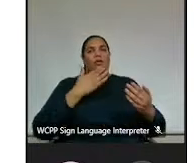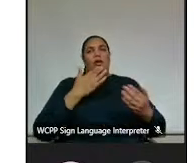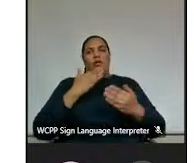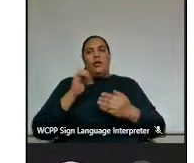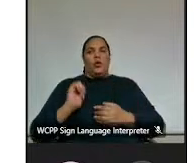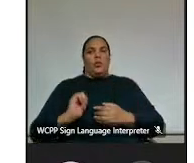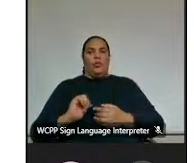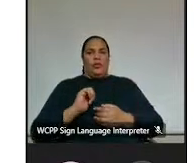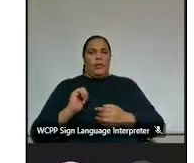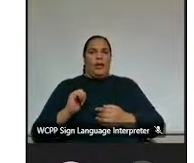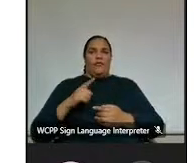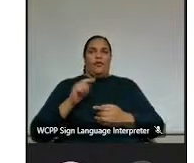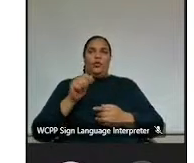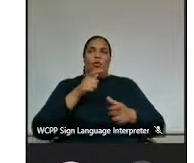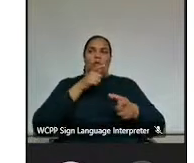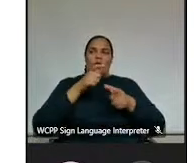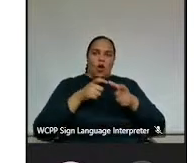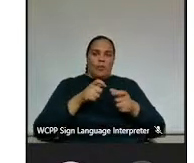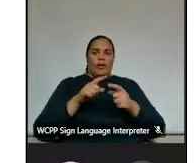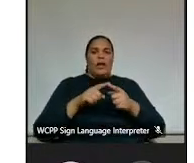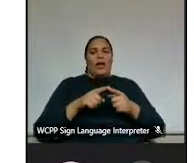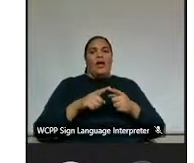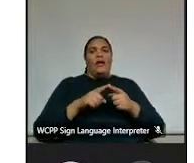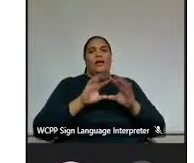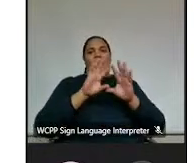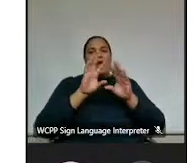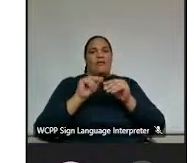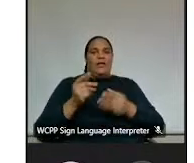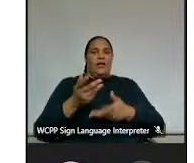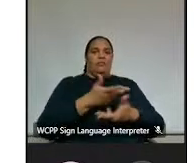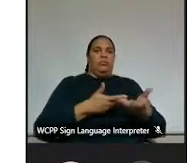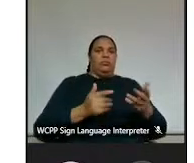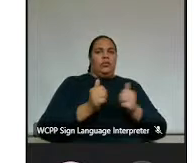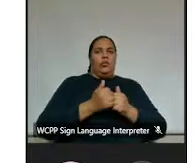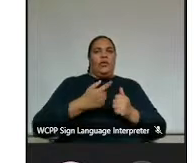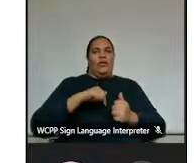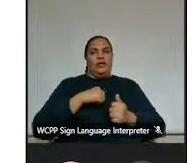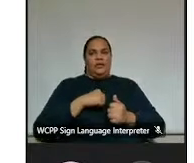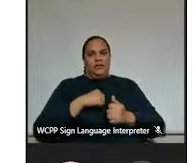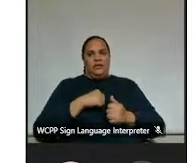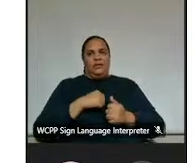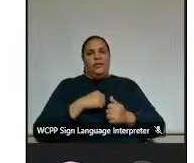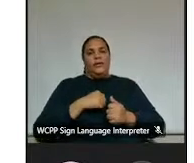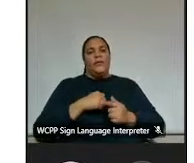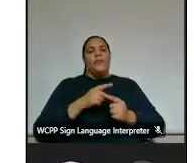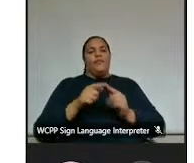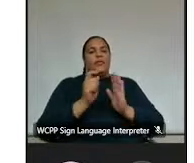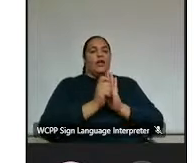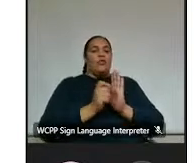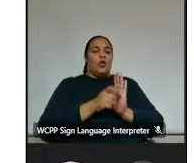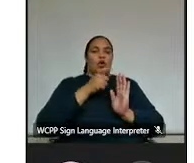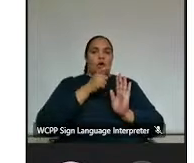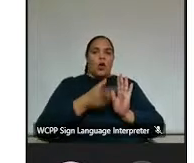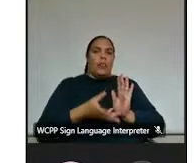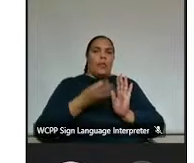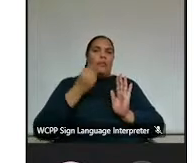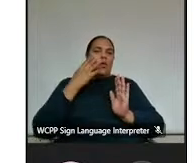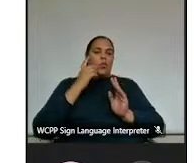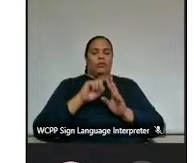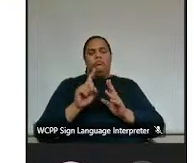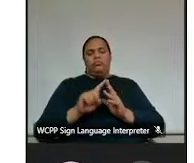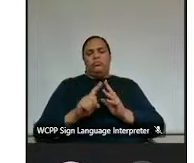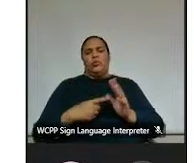municipalities for the comments and robust engagement. Written comments were received from several of